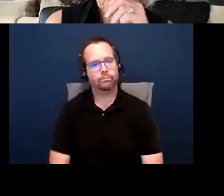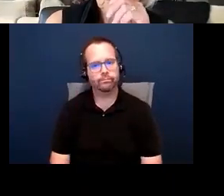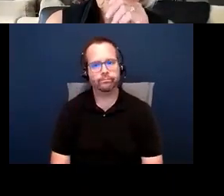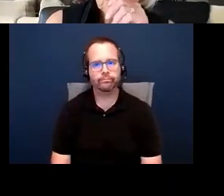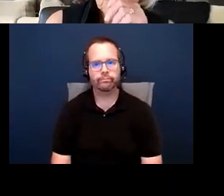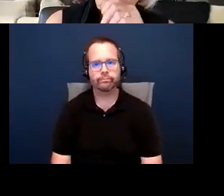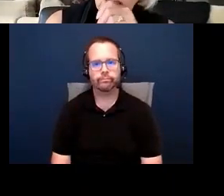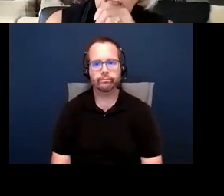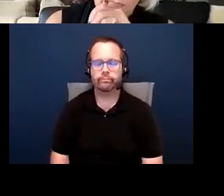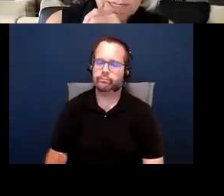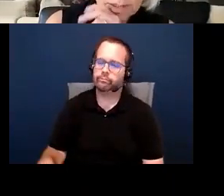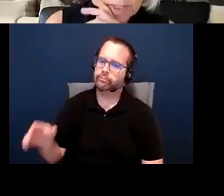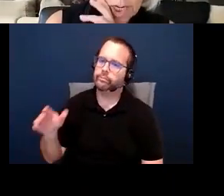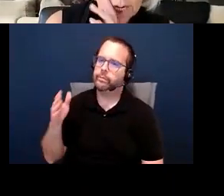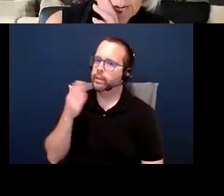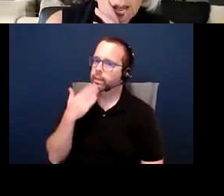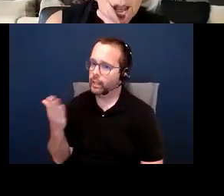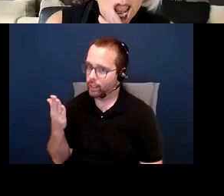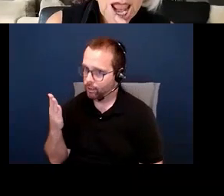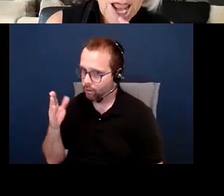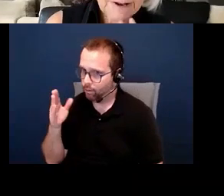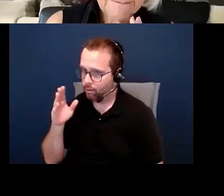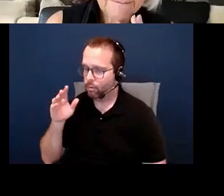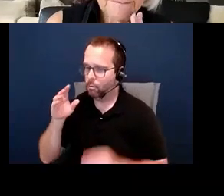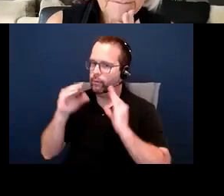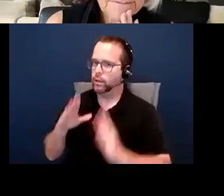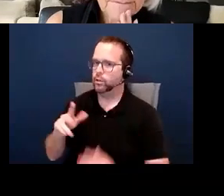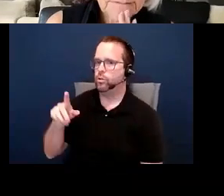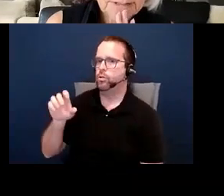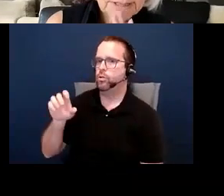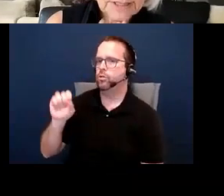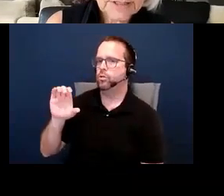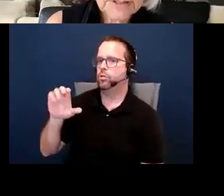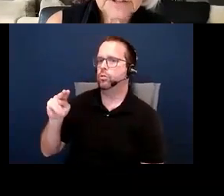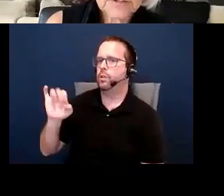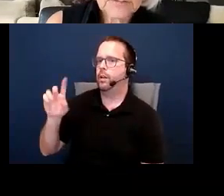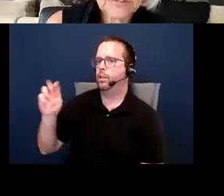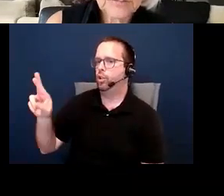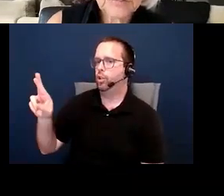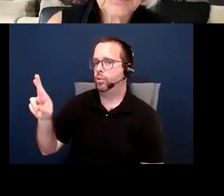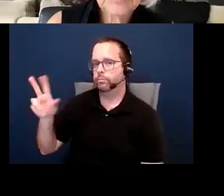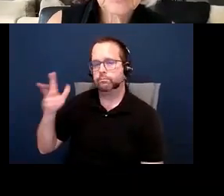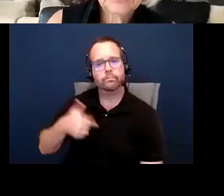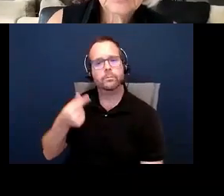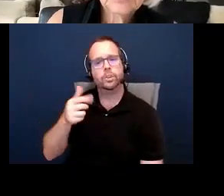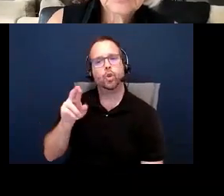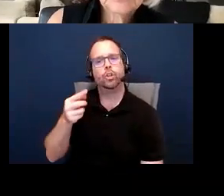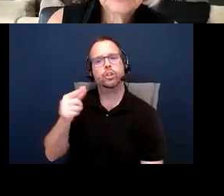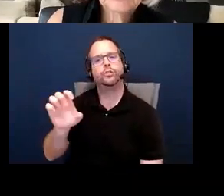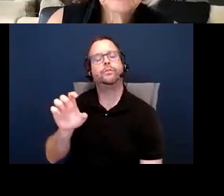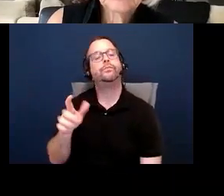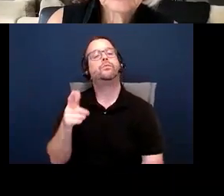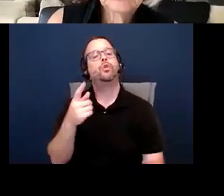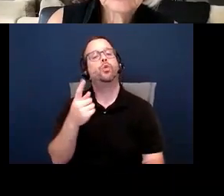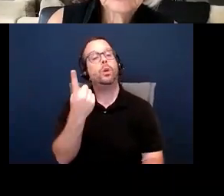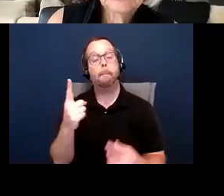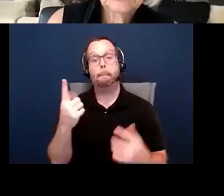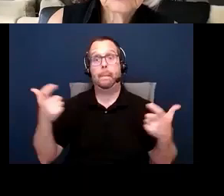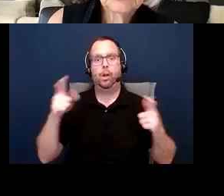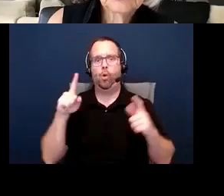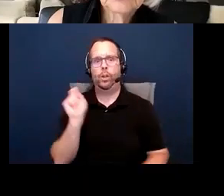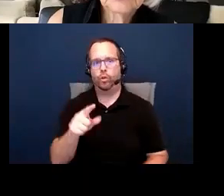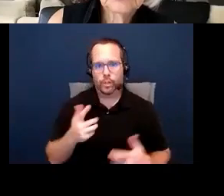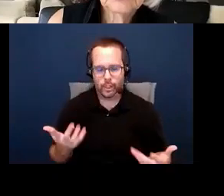So thank you so much, Professor Schneider. Well, one of the things, a big question we always get is, so what makes